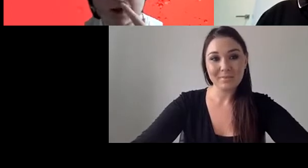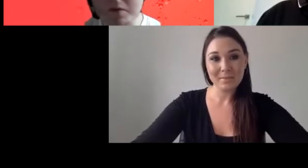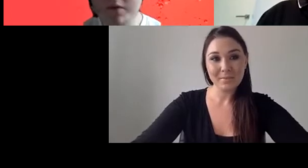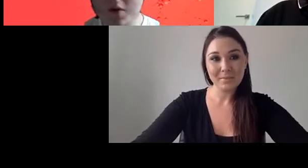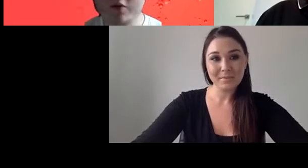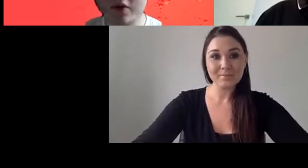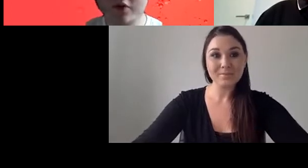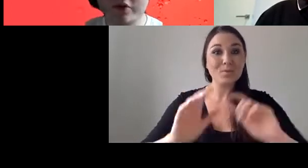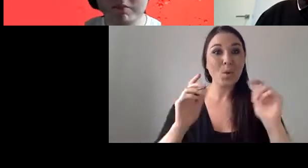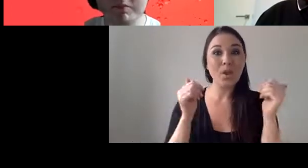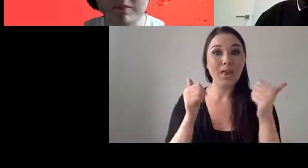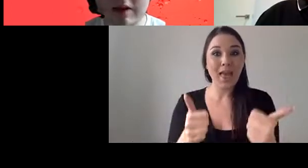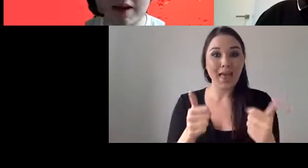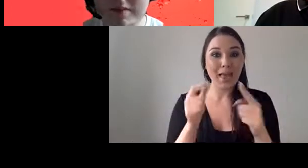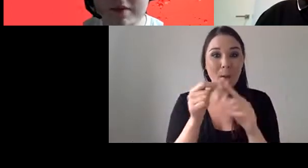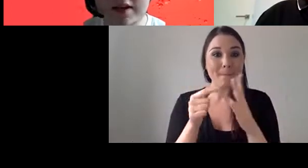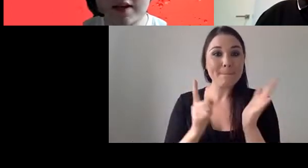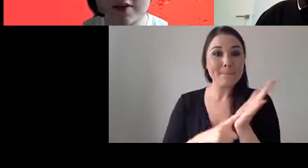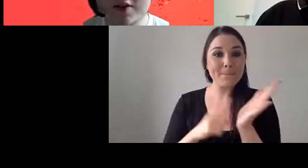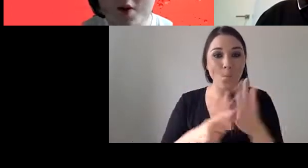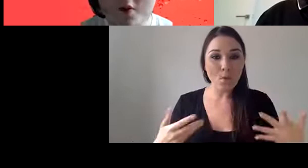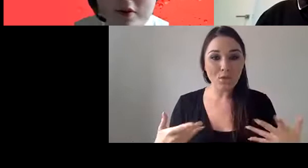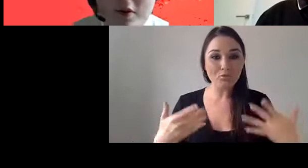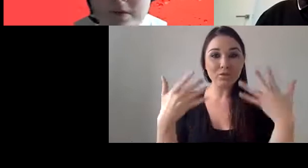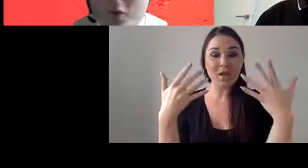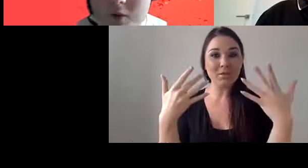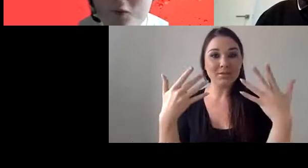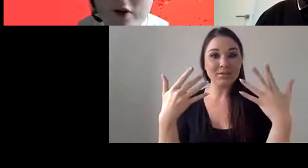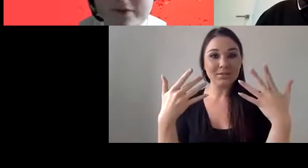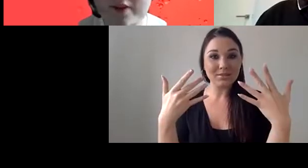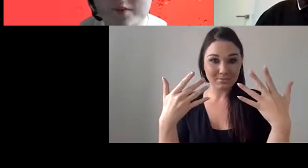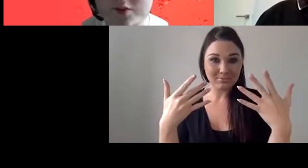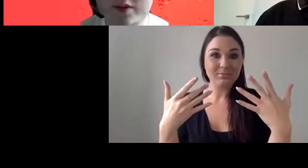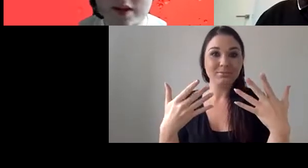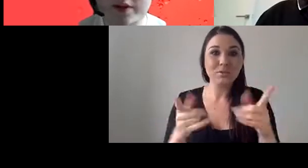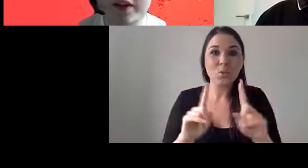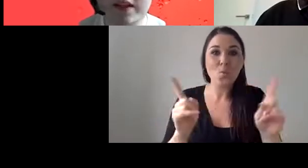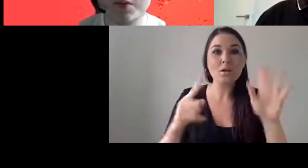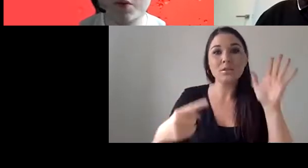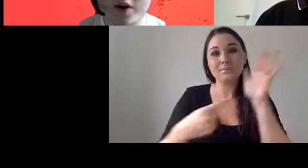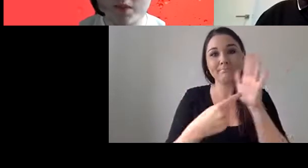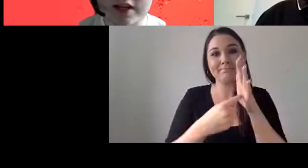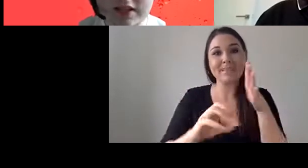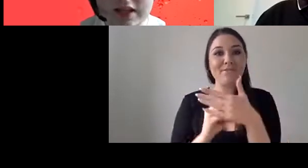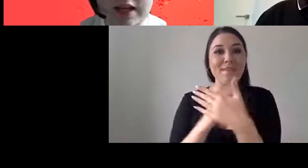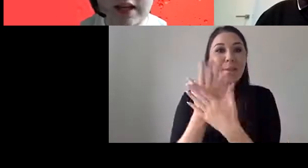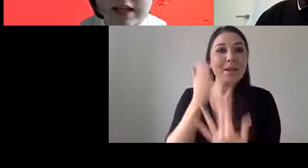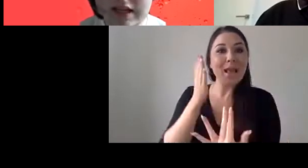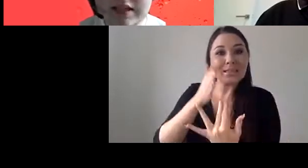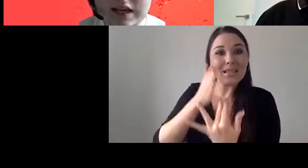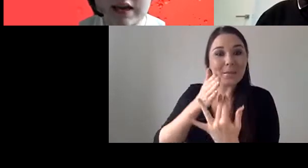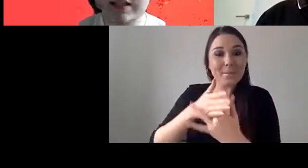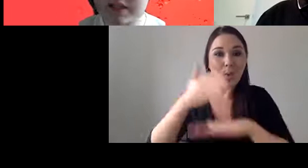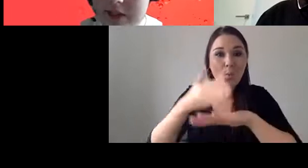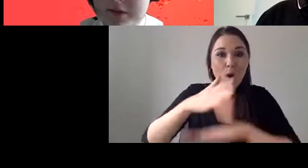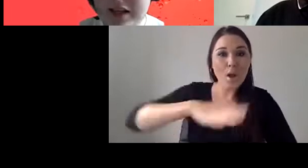Okay, so poll results are in. And so the poll results for what is fundamental in developing an accessible workplace